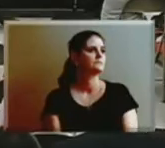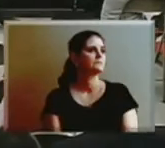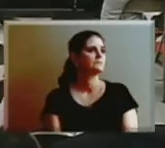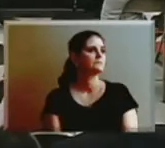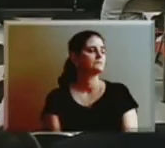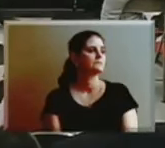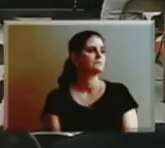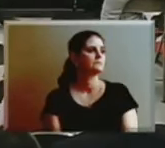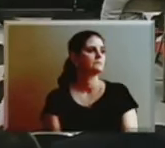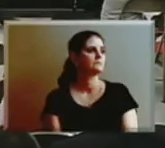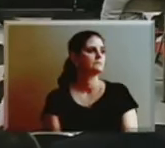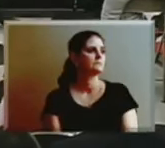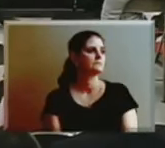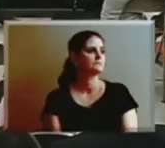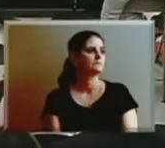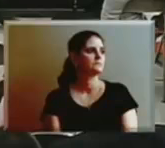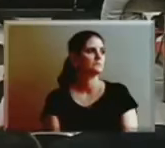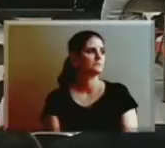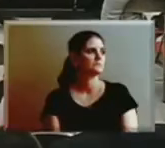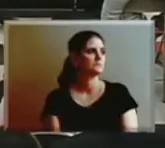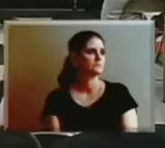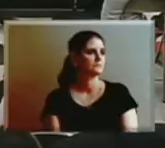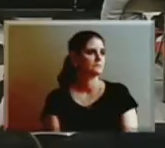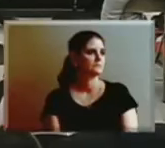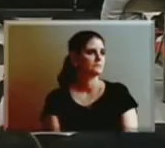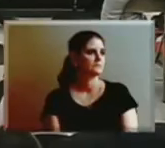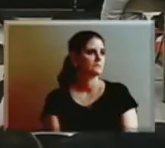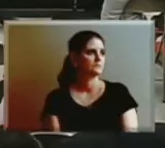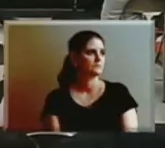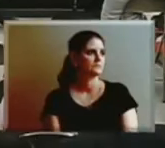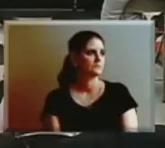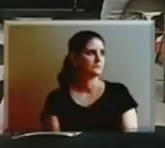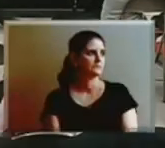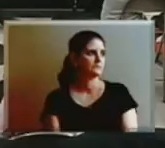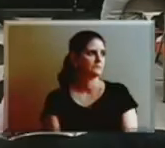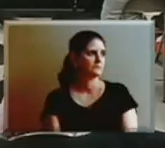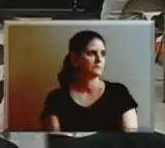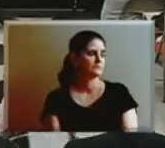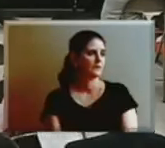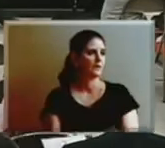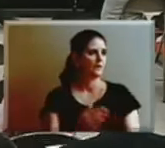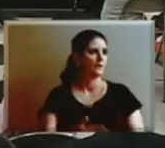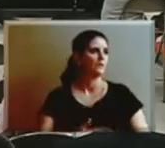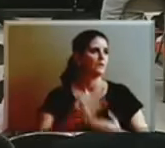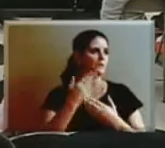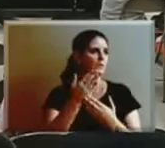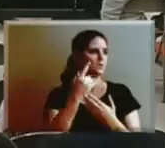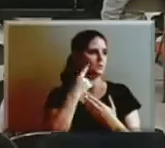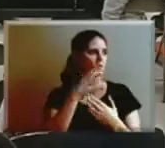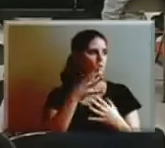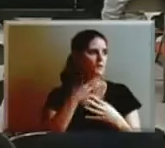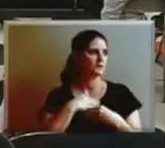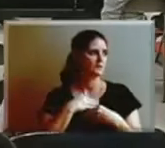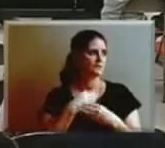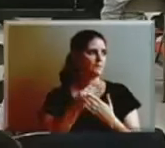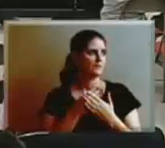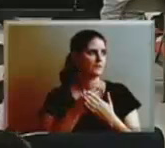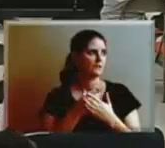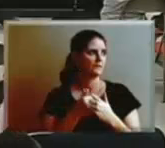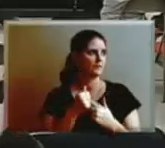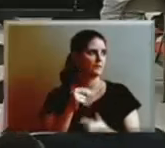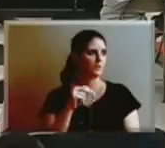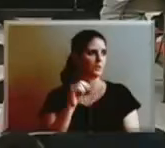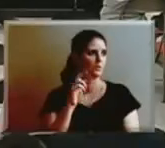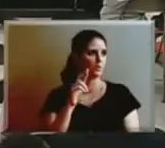just going a second. Okay. Next, there a motion for the acceptance of funding from Norton